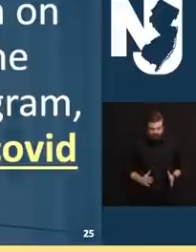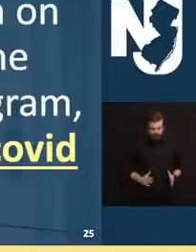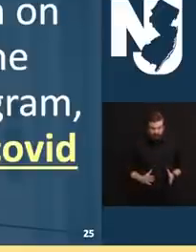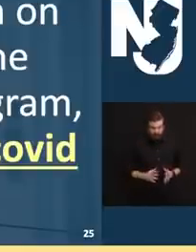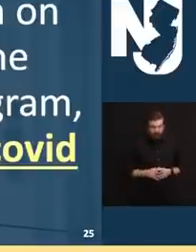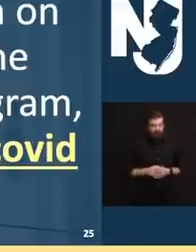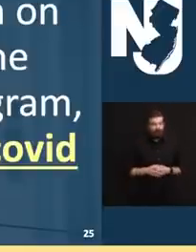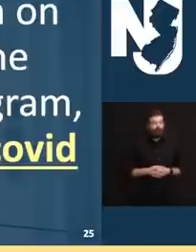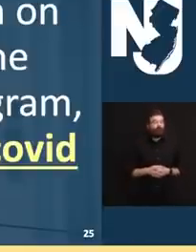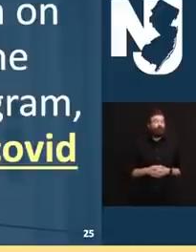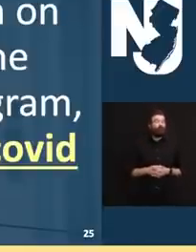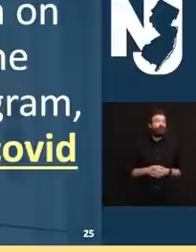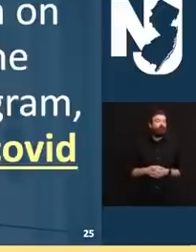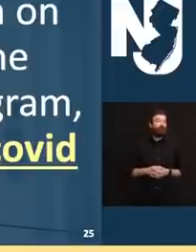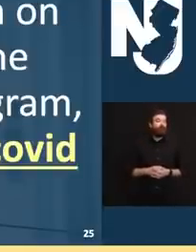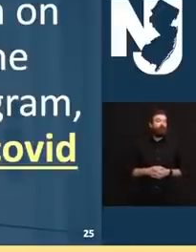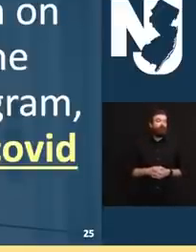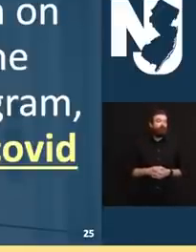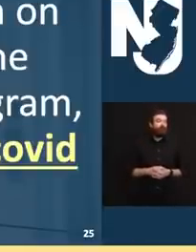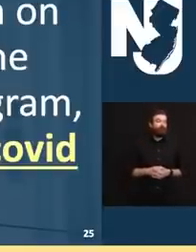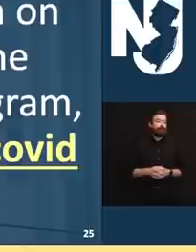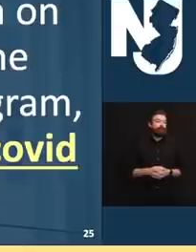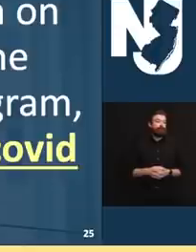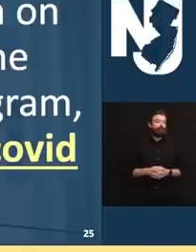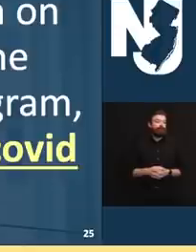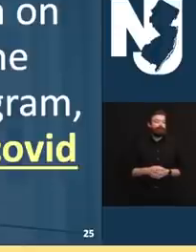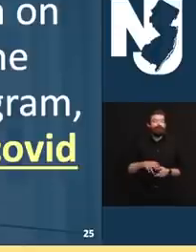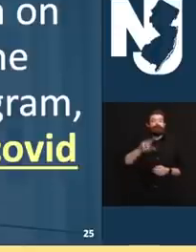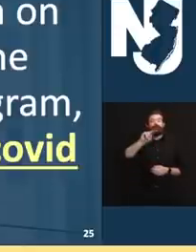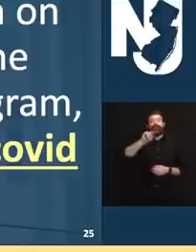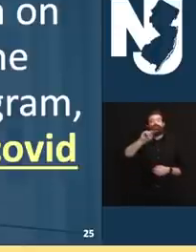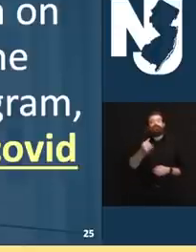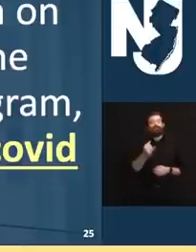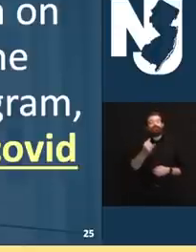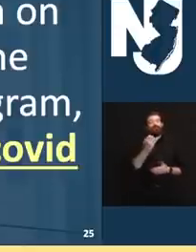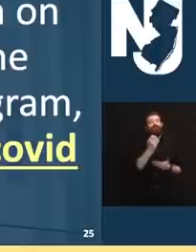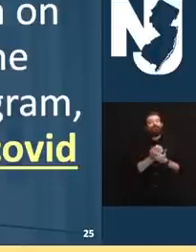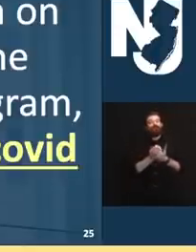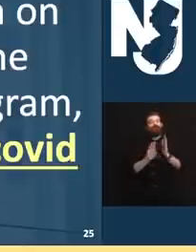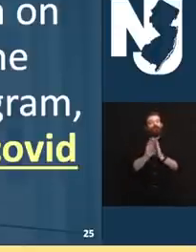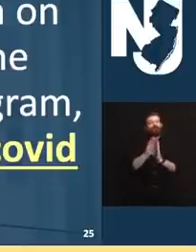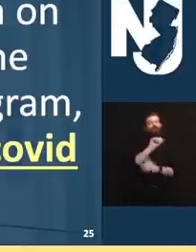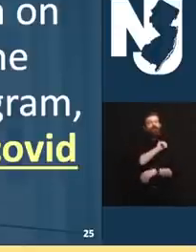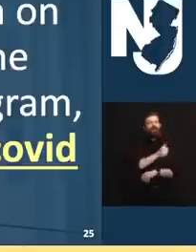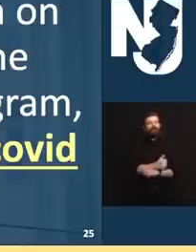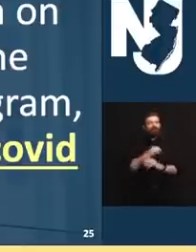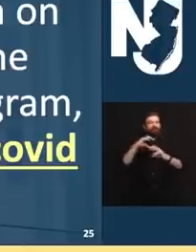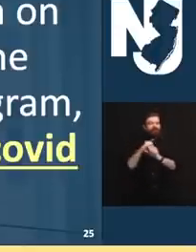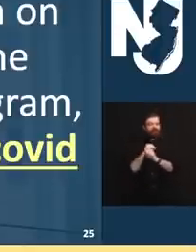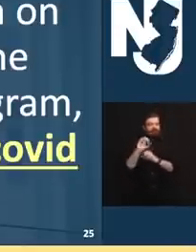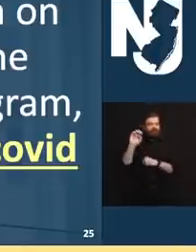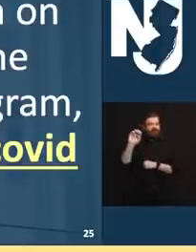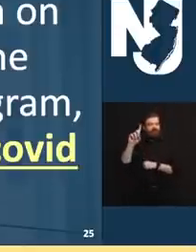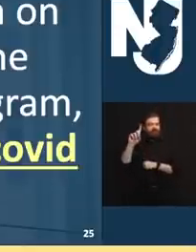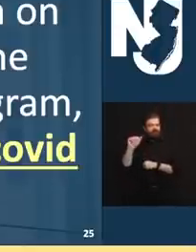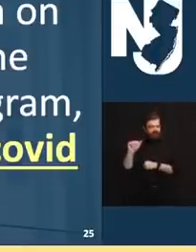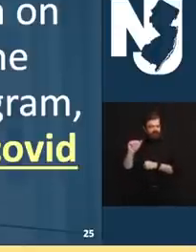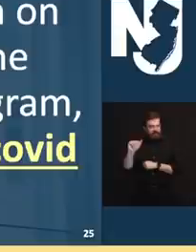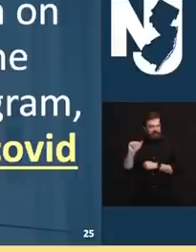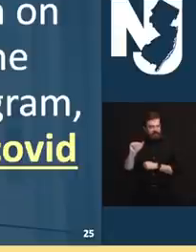Authority inaugurated its new $2 million Sustain and Serve NJ grant program. Under Sustain and